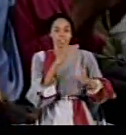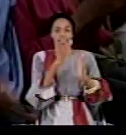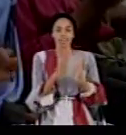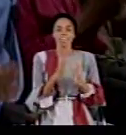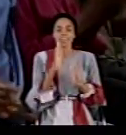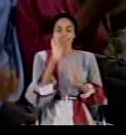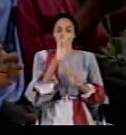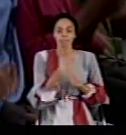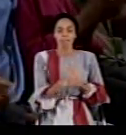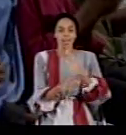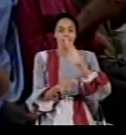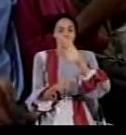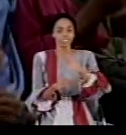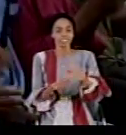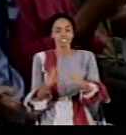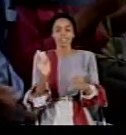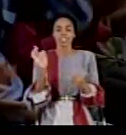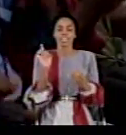soldiers.